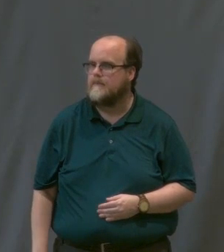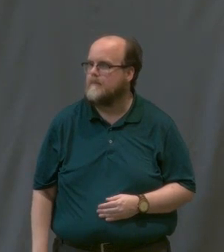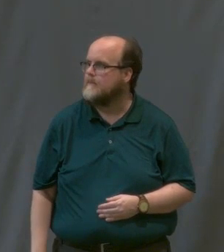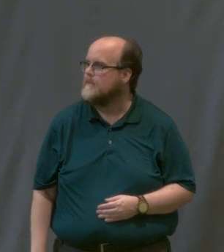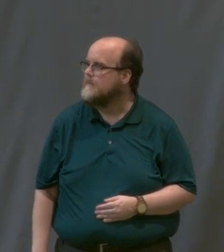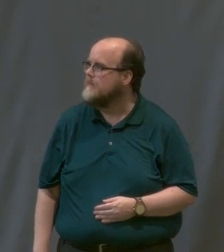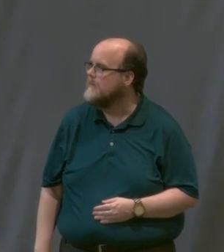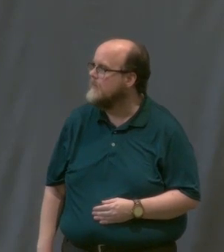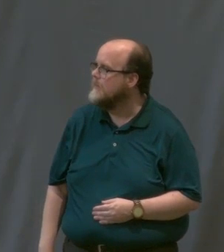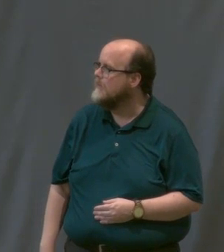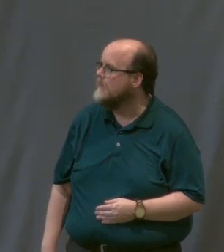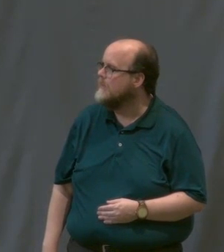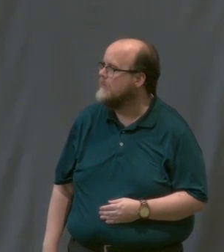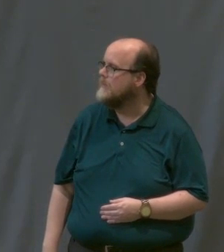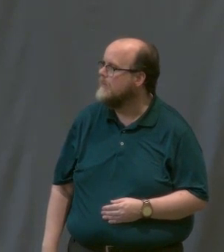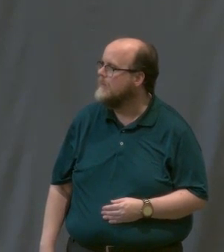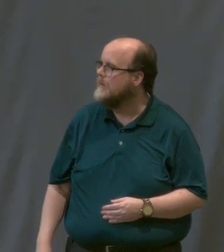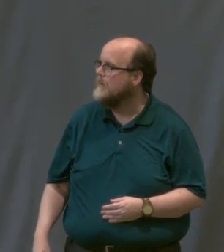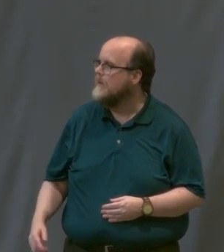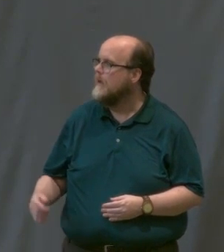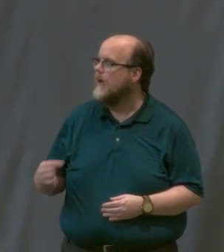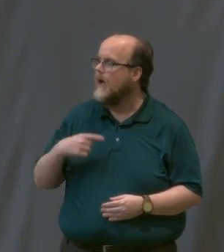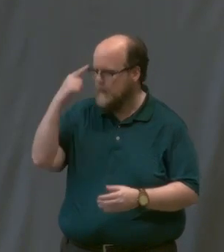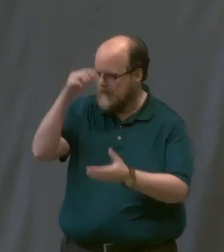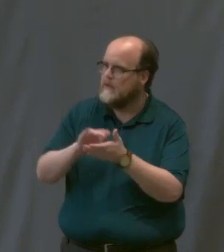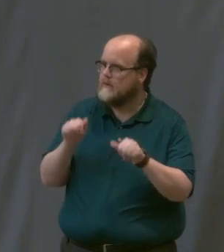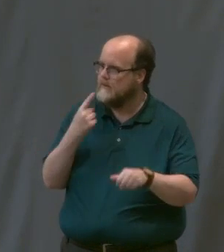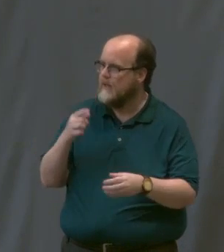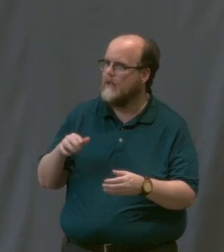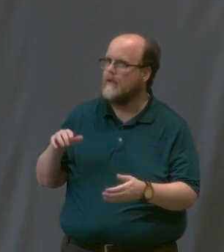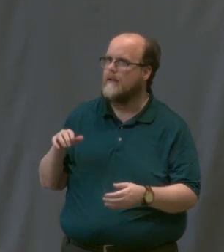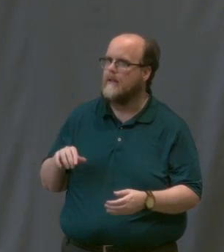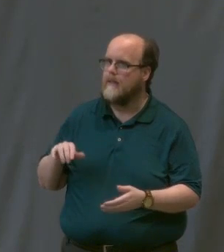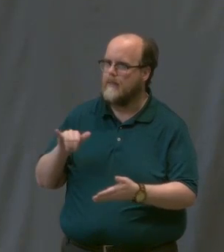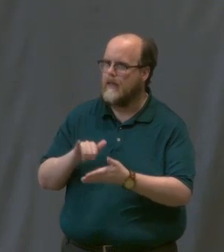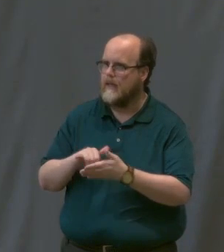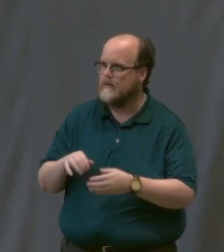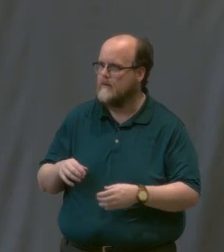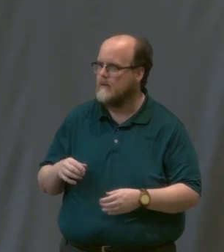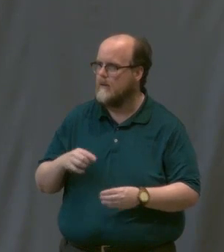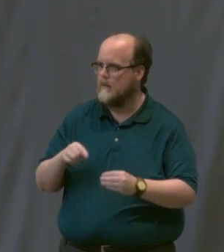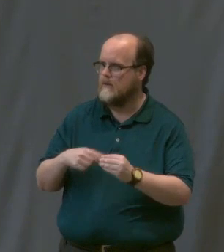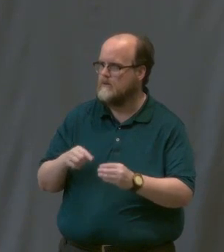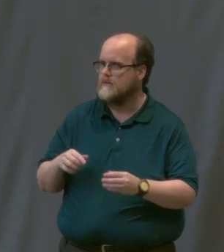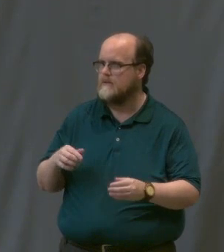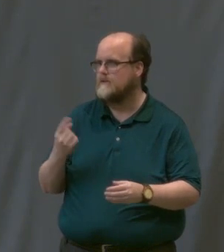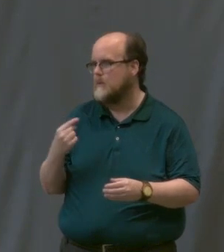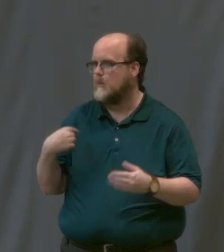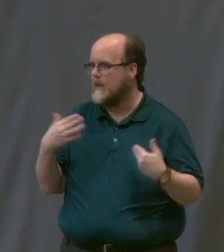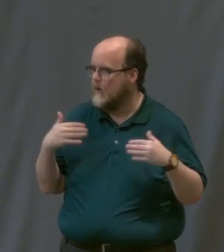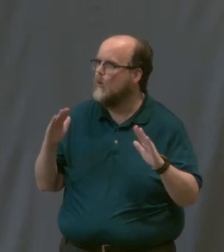I believe we can say that about a person we have a hope and sort of a blessing. We can say to that person, but we don't